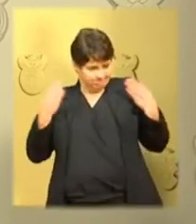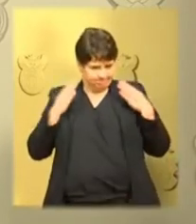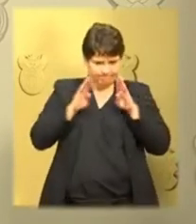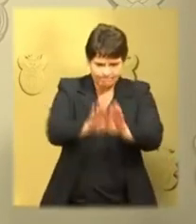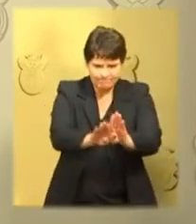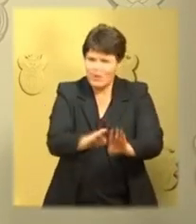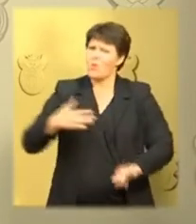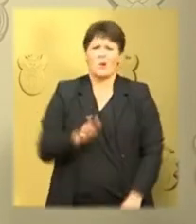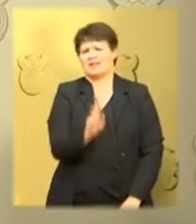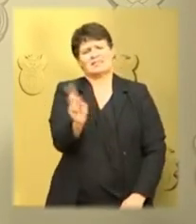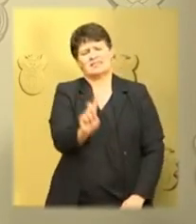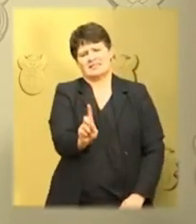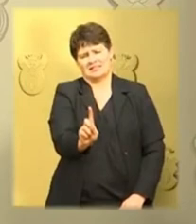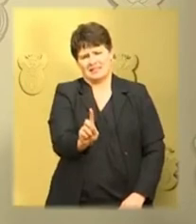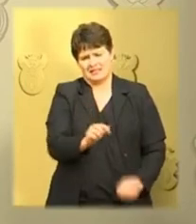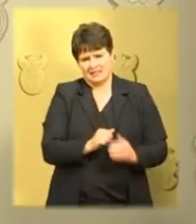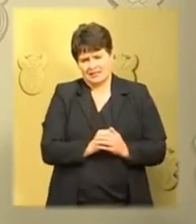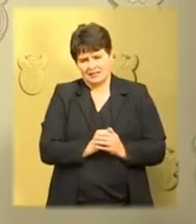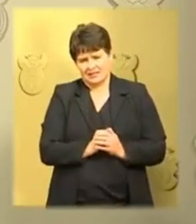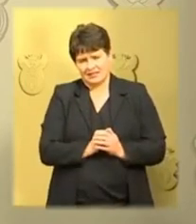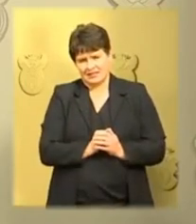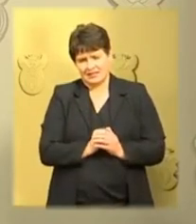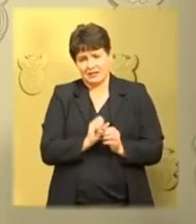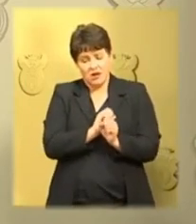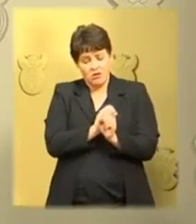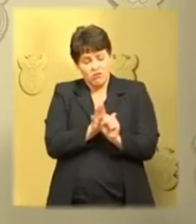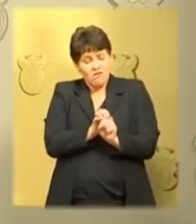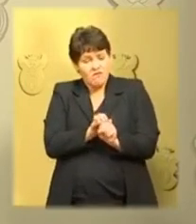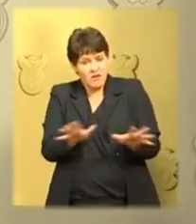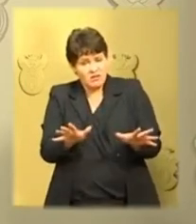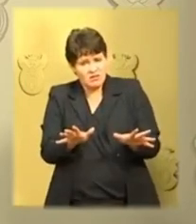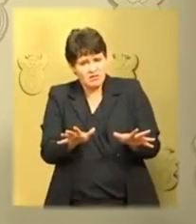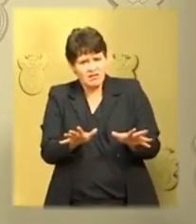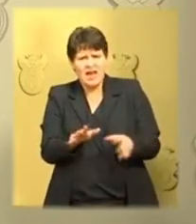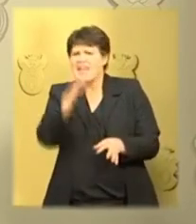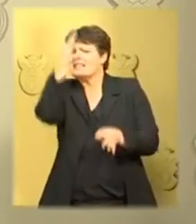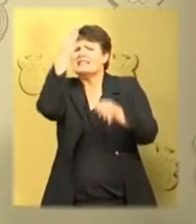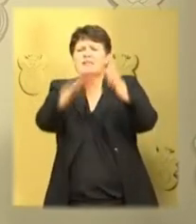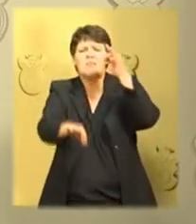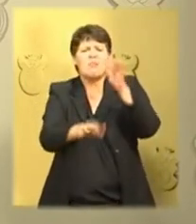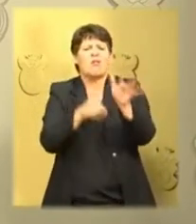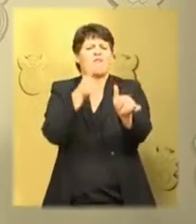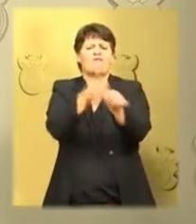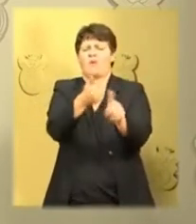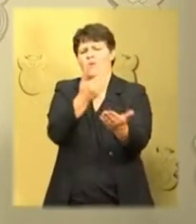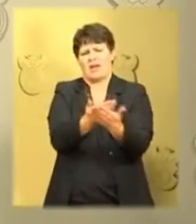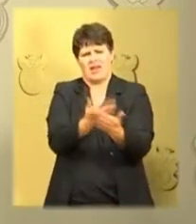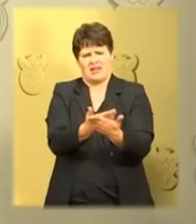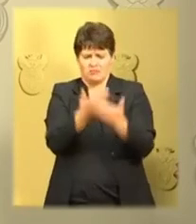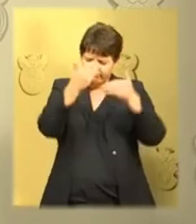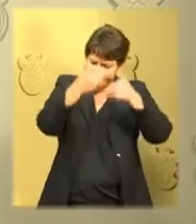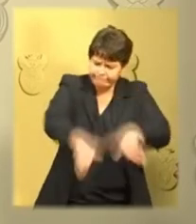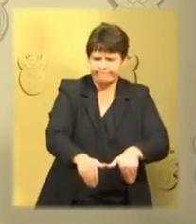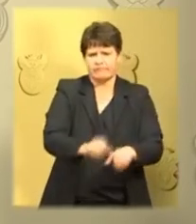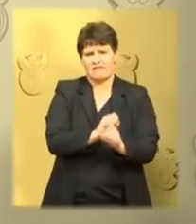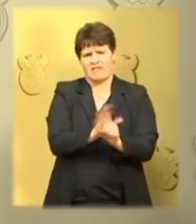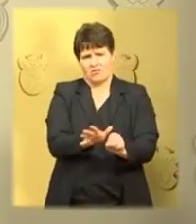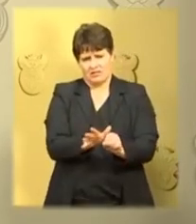can prevent the spread of the coronavirus by doing a few simple things. As we have said in the